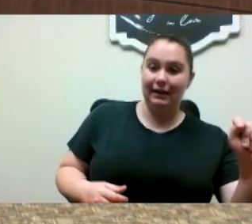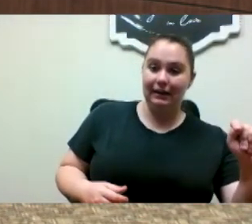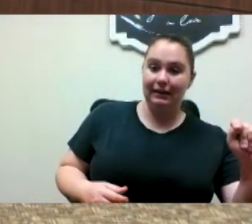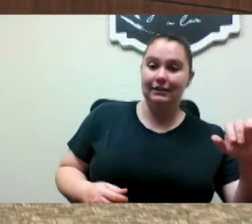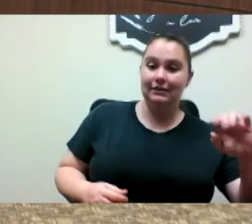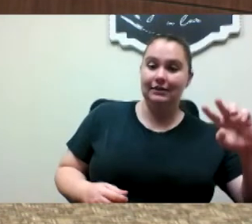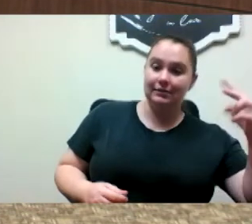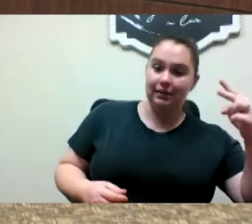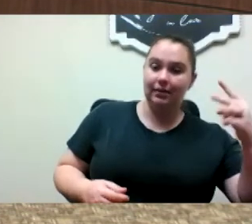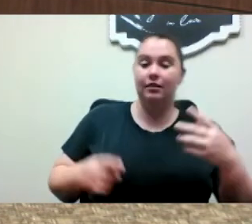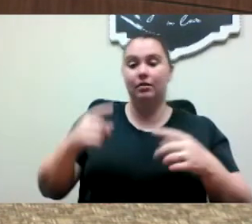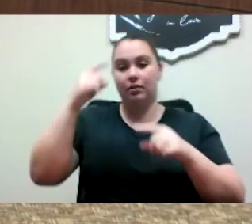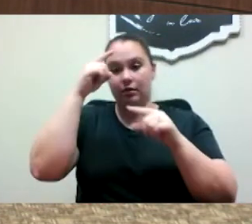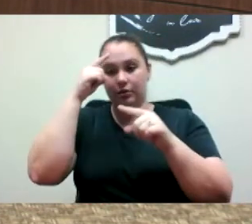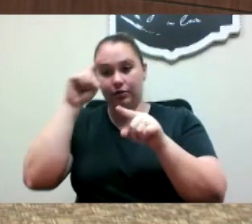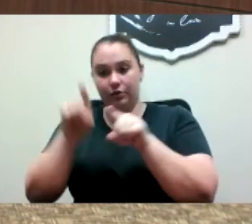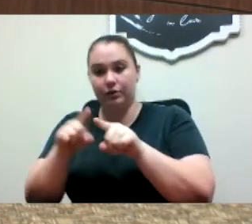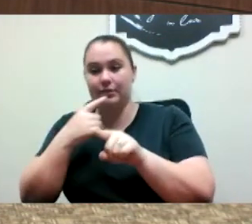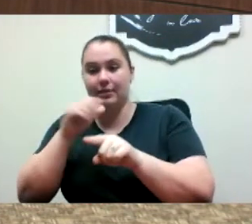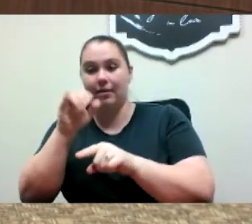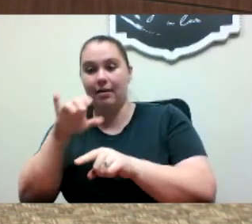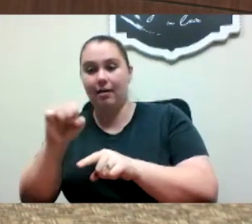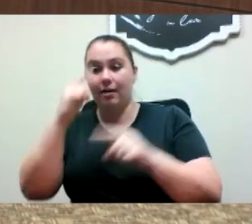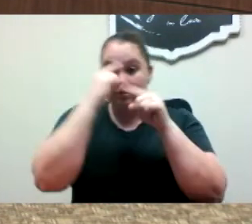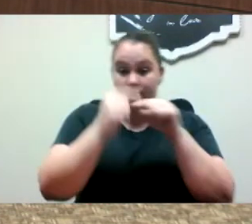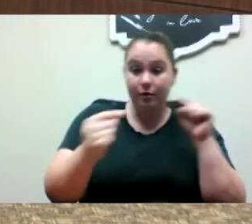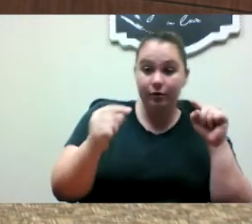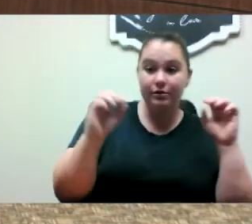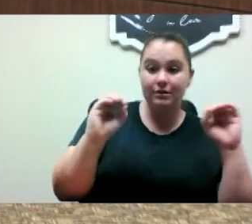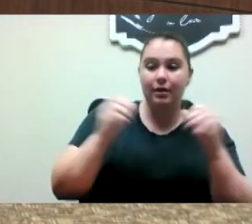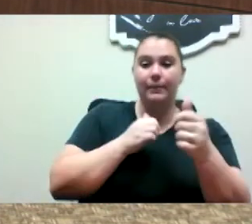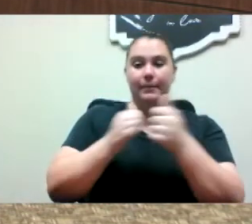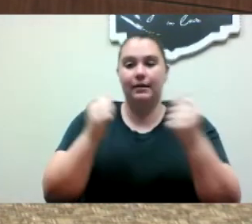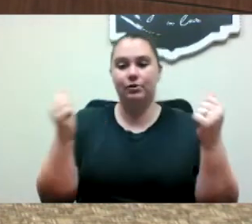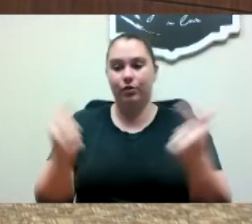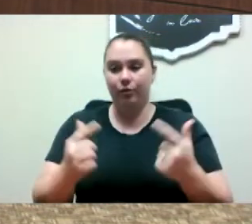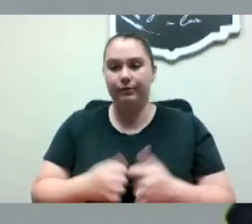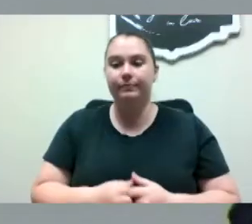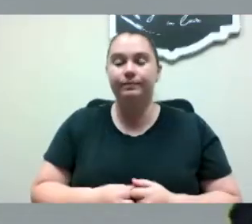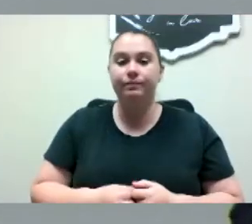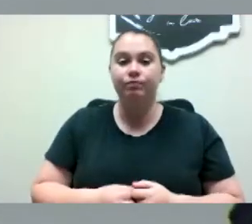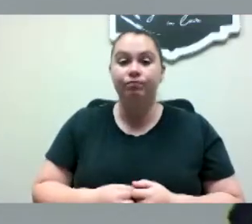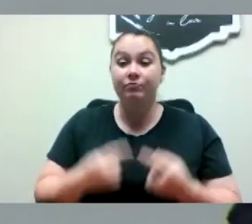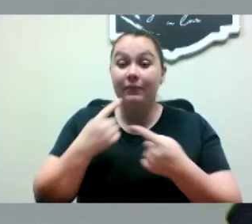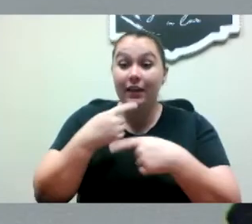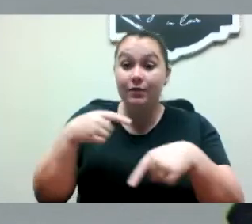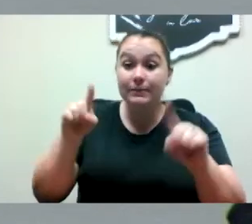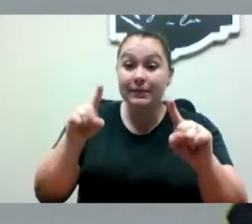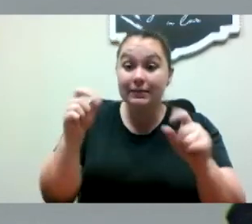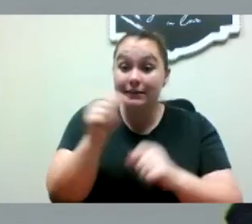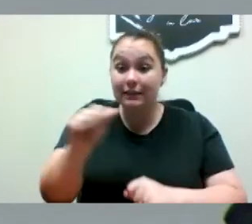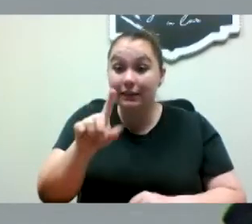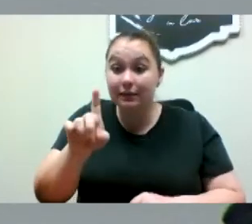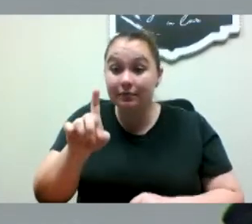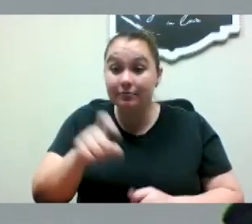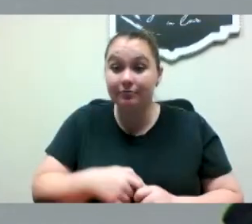aye. Aye. Any opposed? Passes unanimously. All right, we have any announcements?